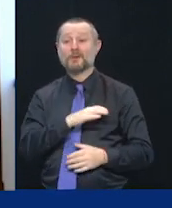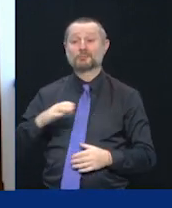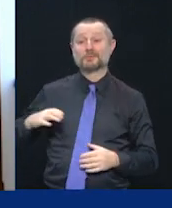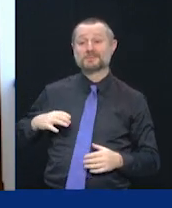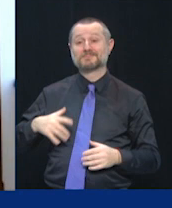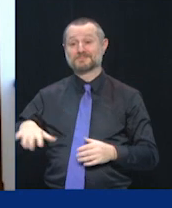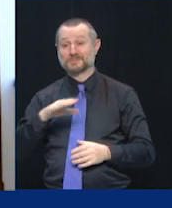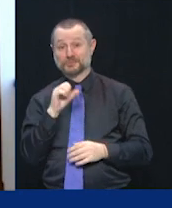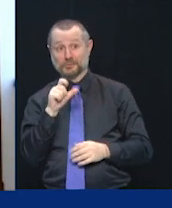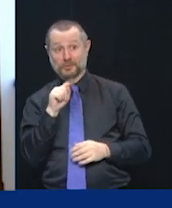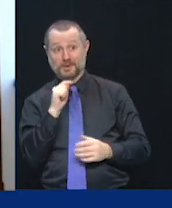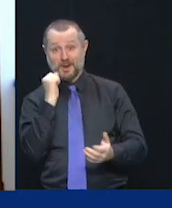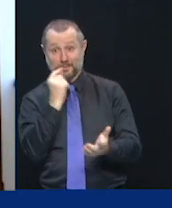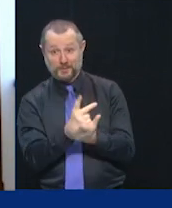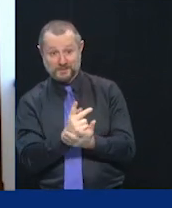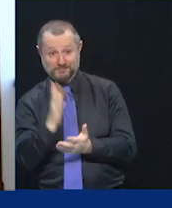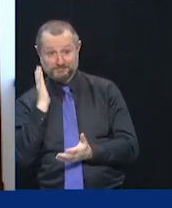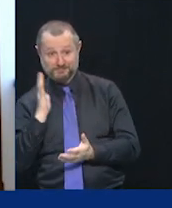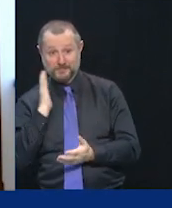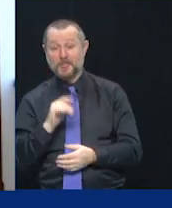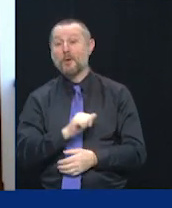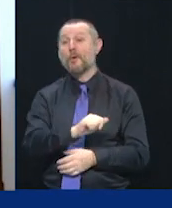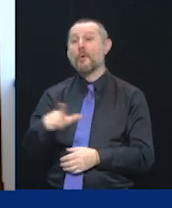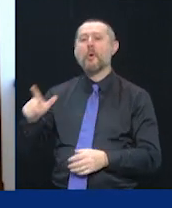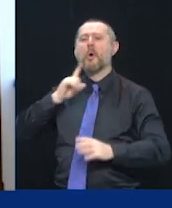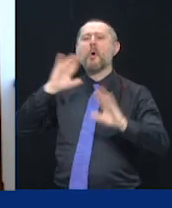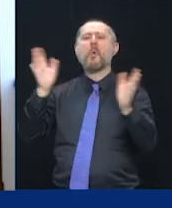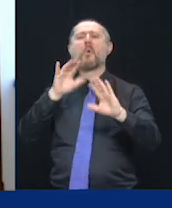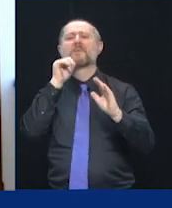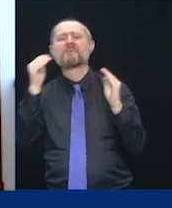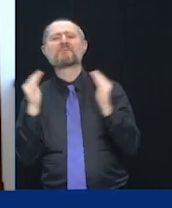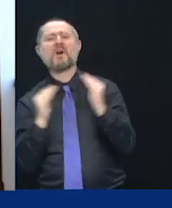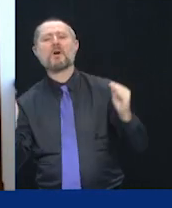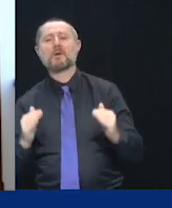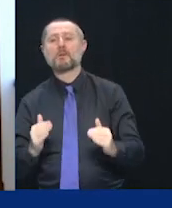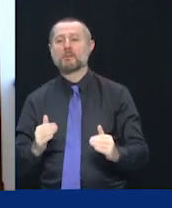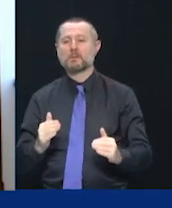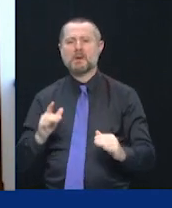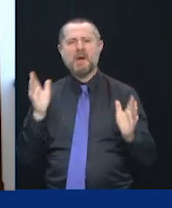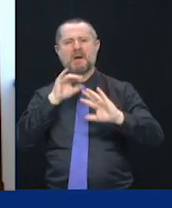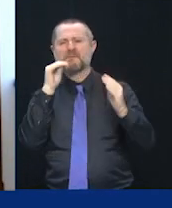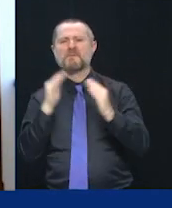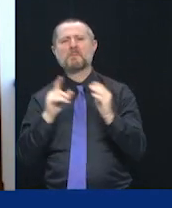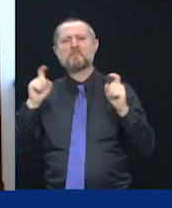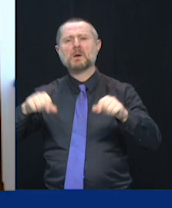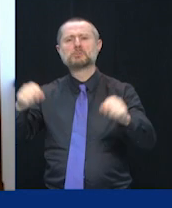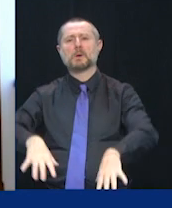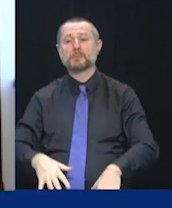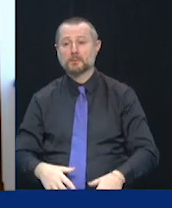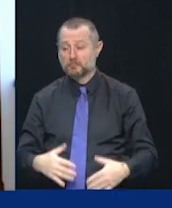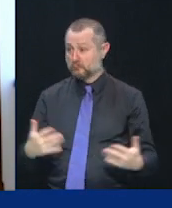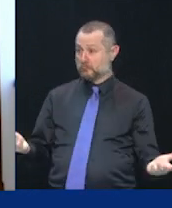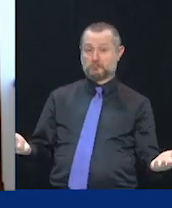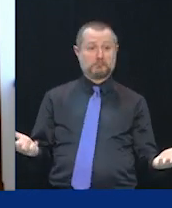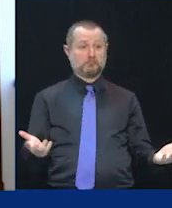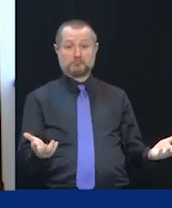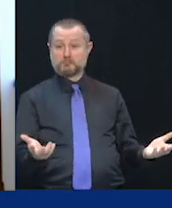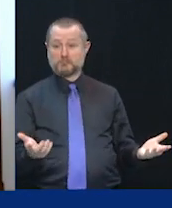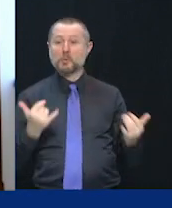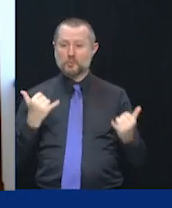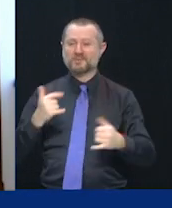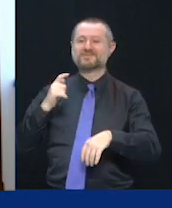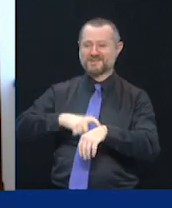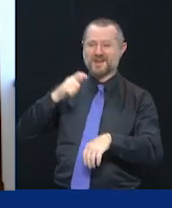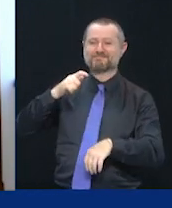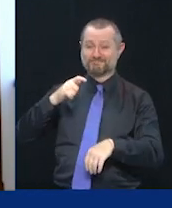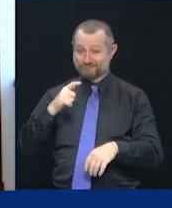was passed, every one of them said it was unfair. Every one of them said it needed to be repealed. So now it's just a question of